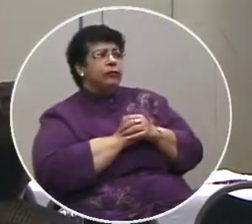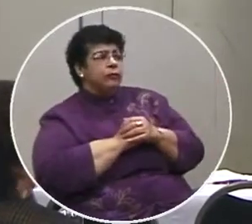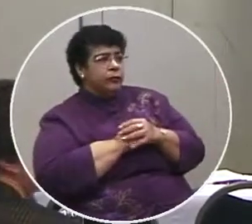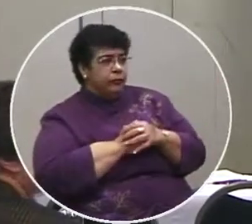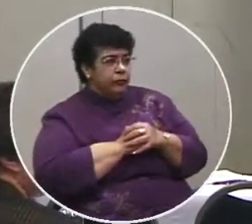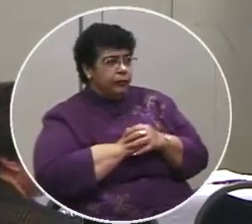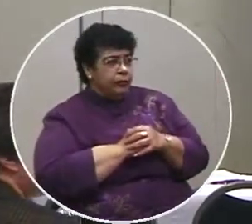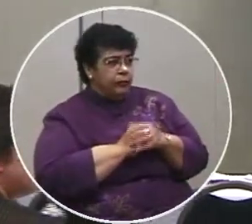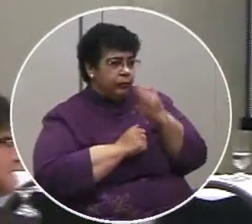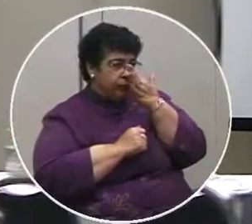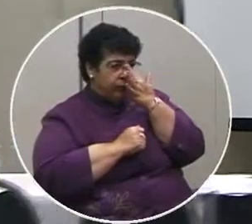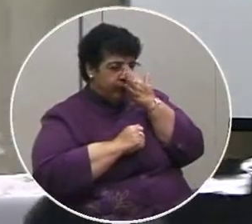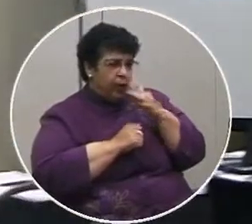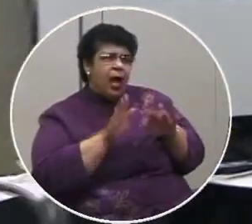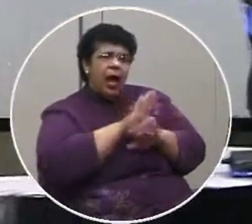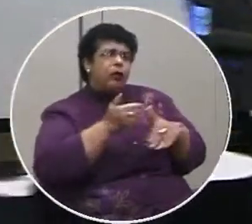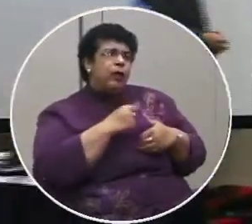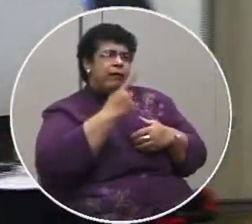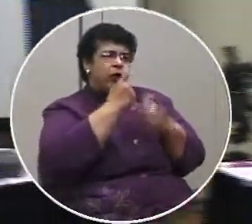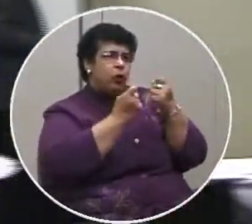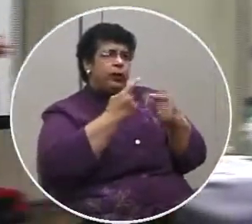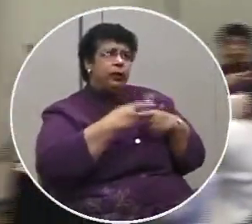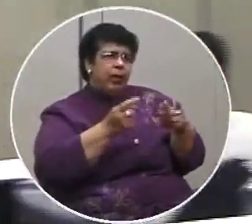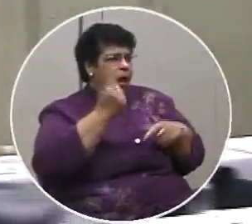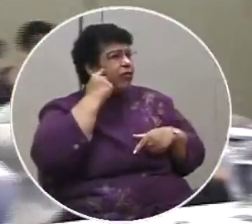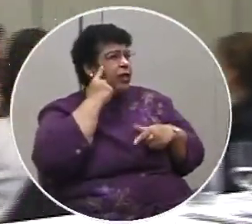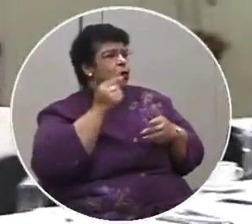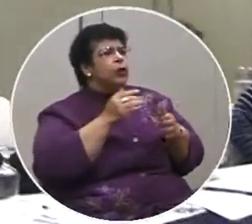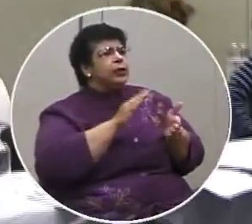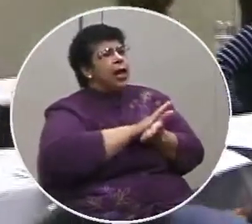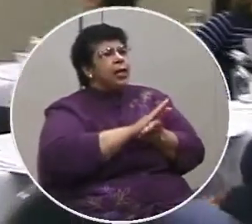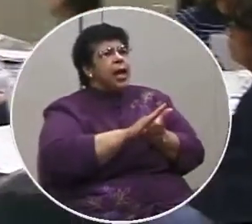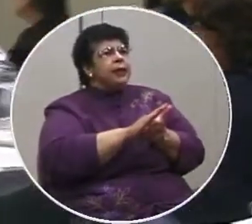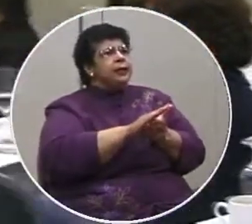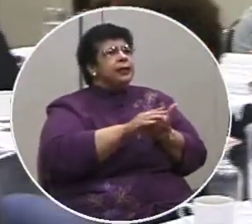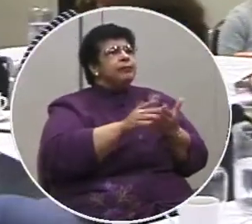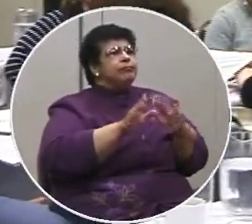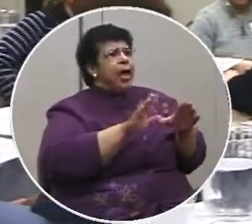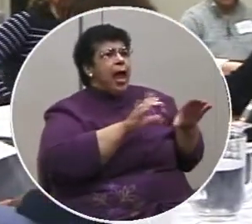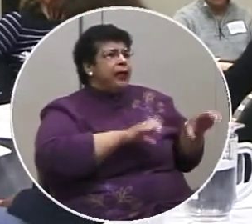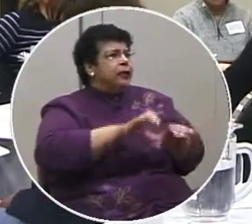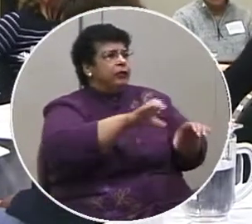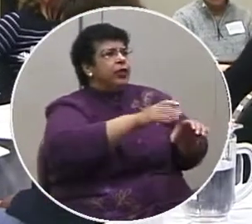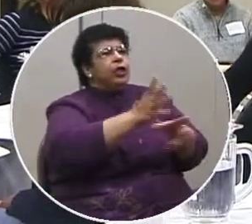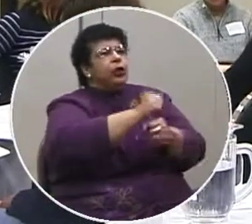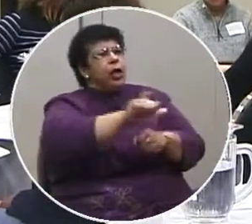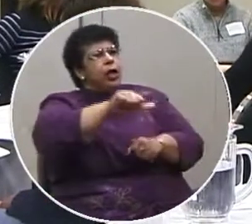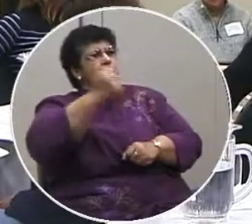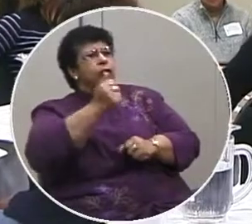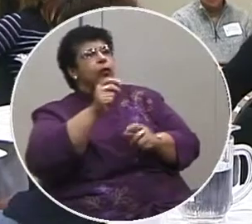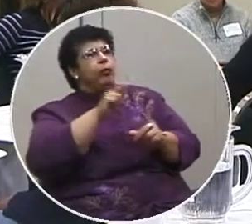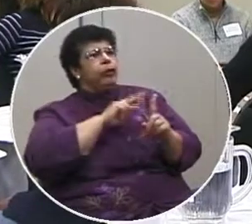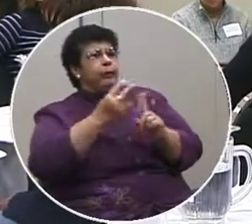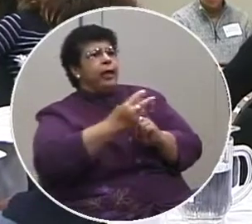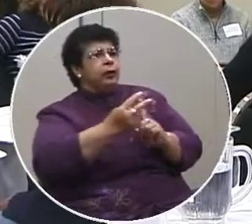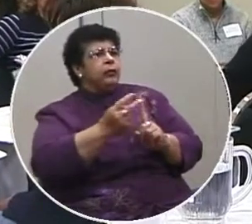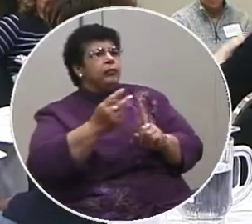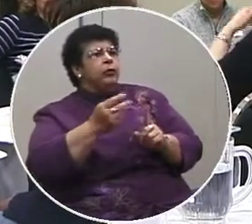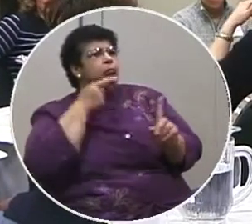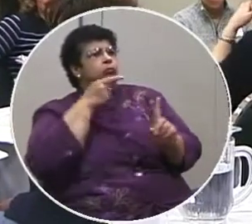Yes? I don't have a question, but I think it was a nice exercise to get another point of view. These ladies were very helpful, suggesting things we might not have